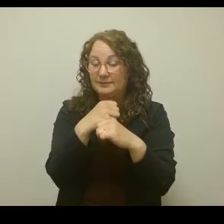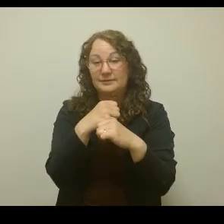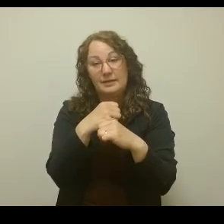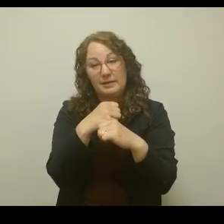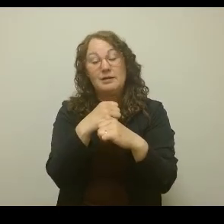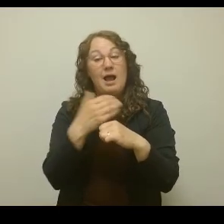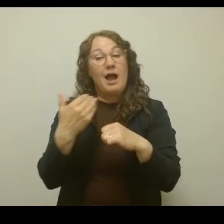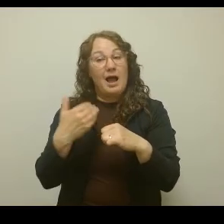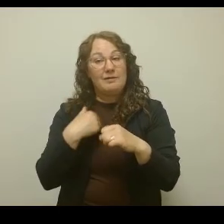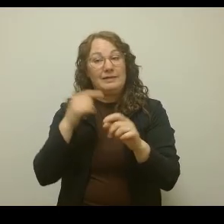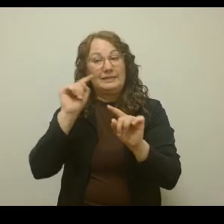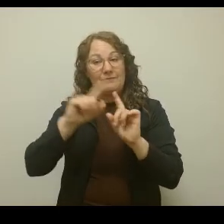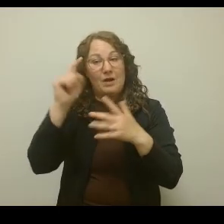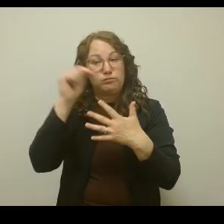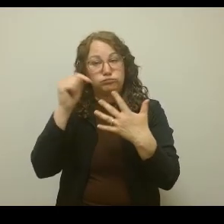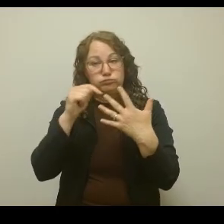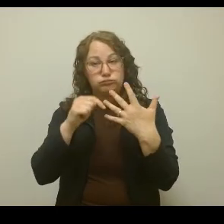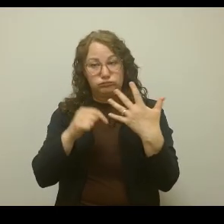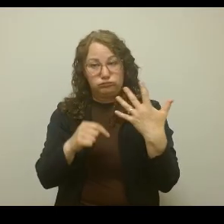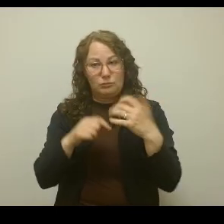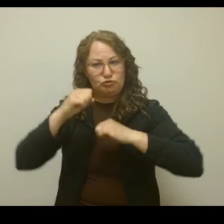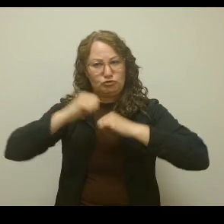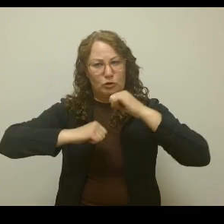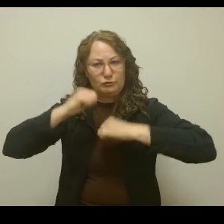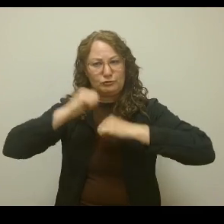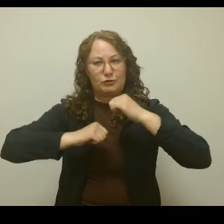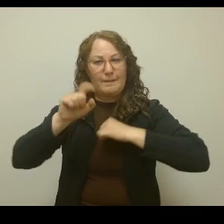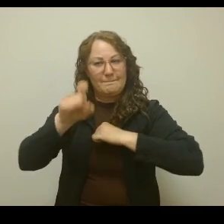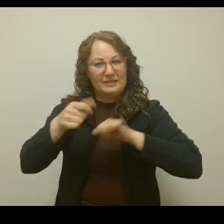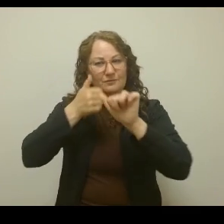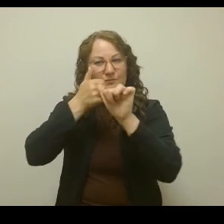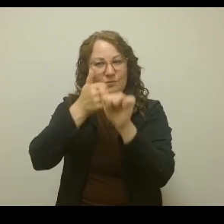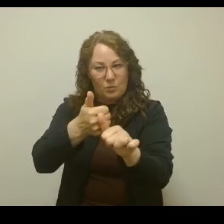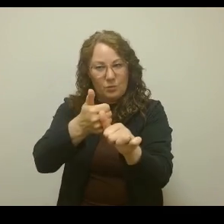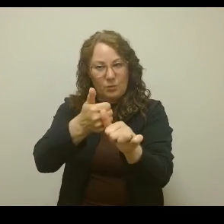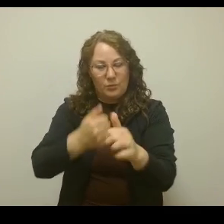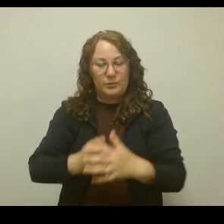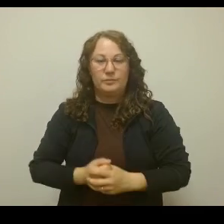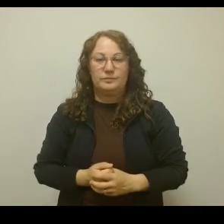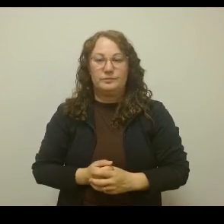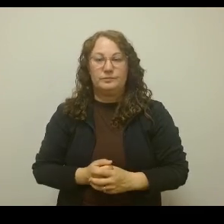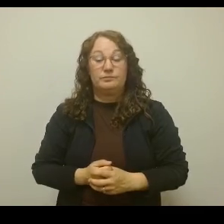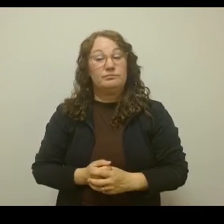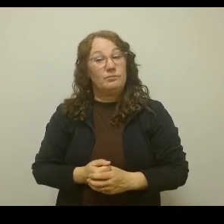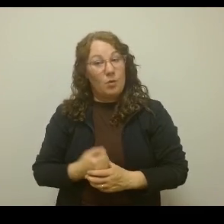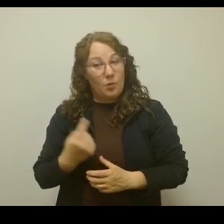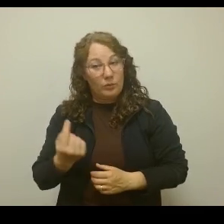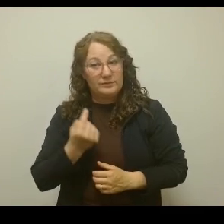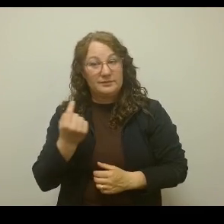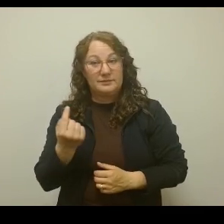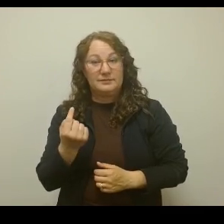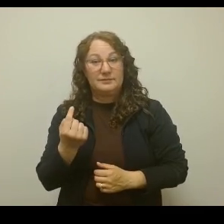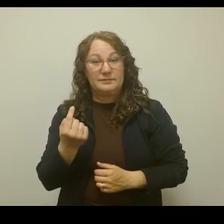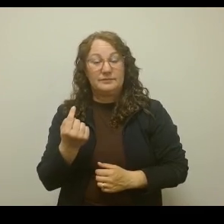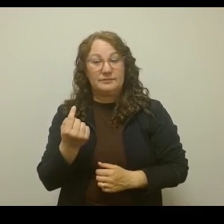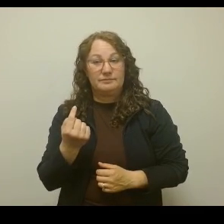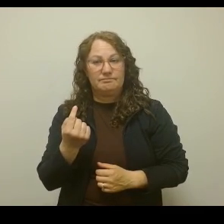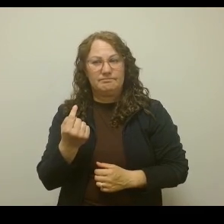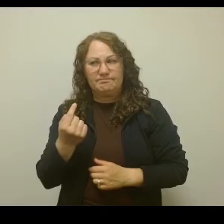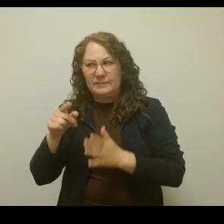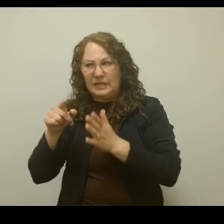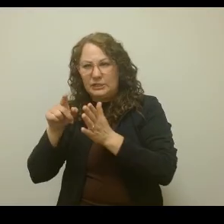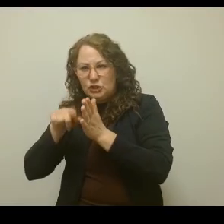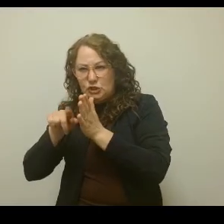have certain qualities and a structure that need to be followed. And again, always check with